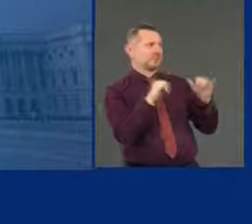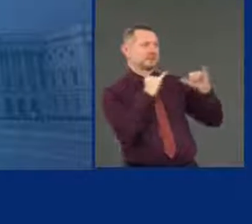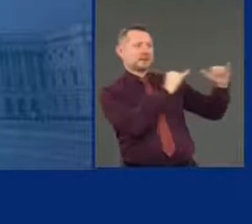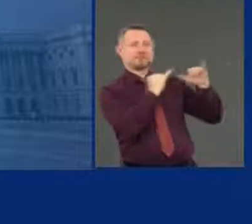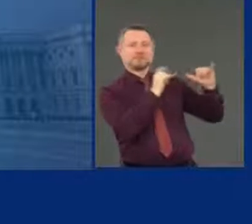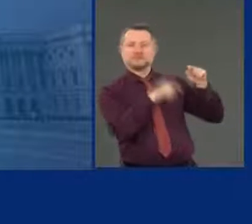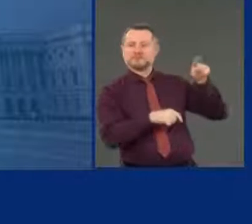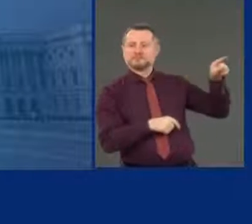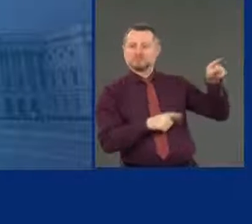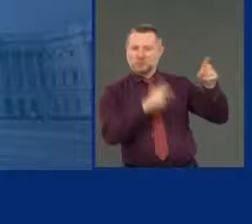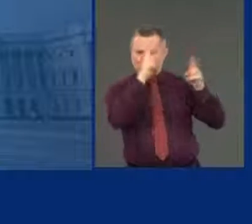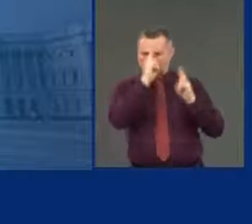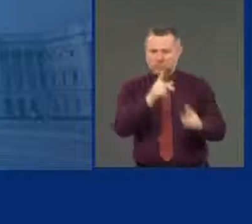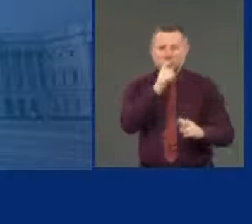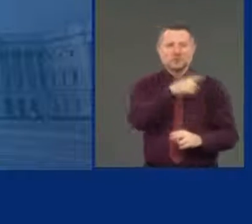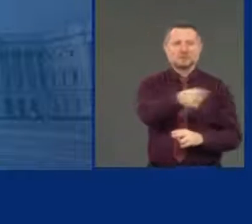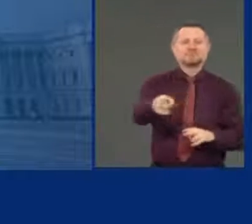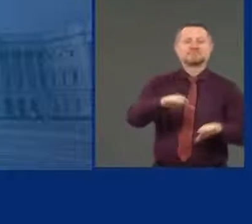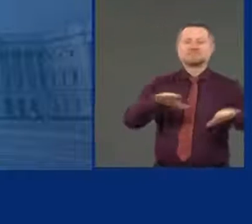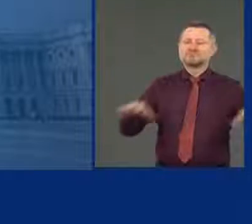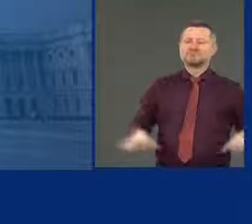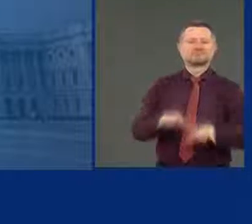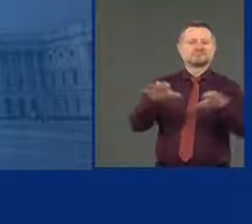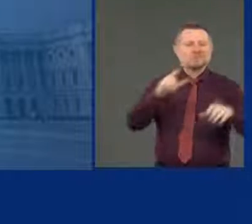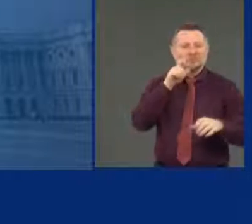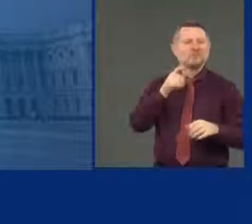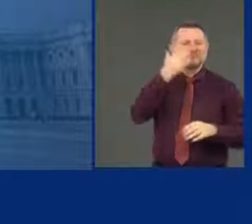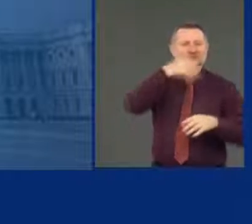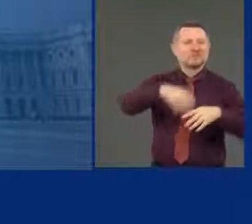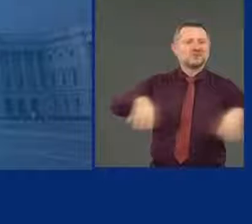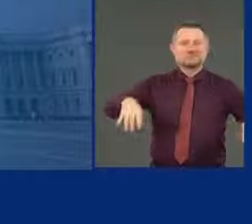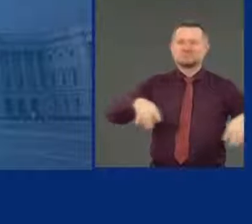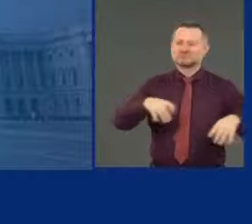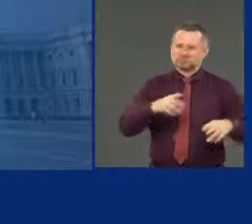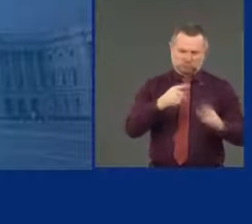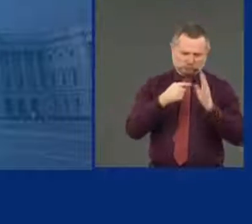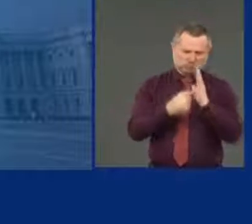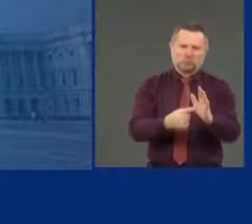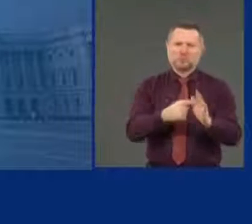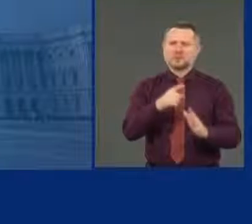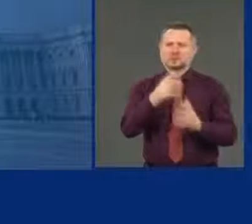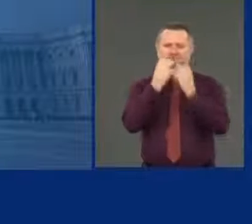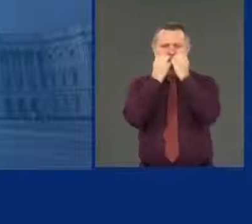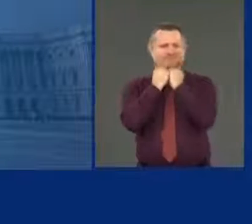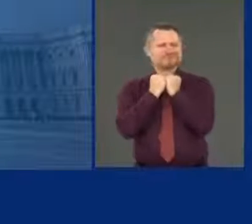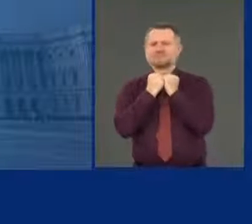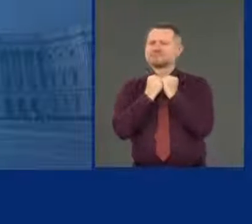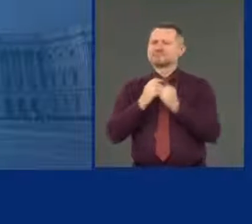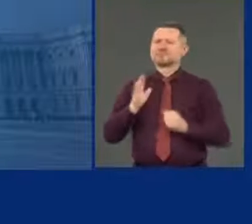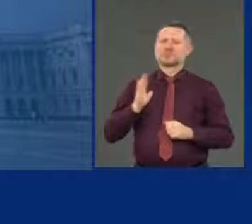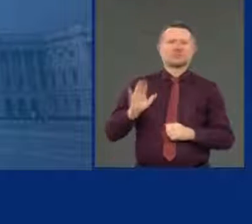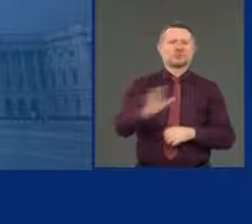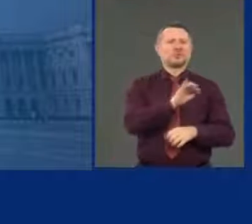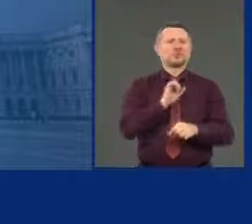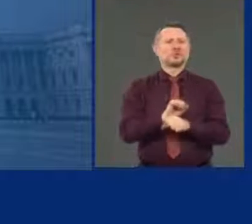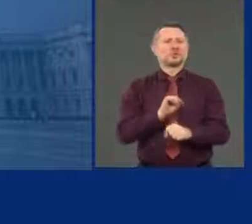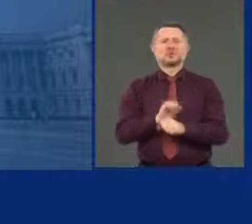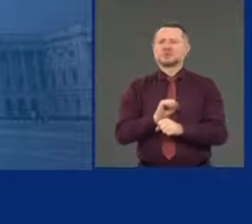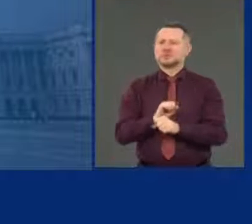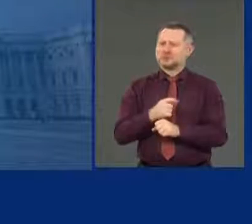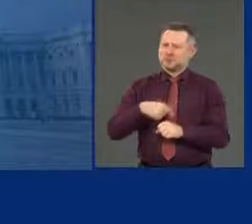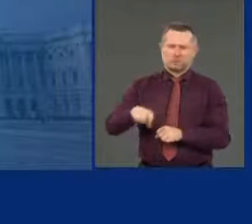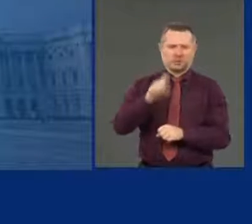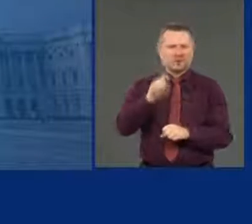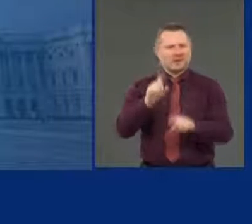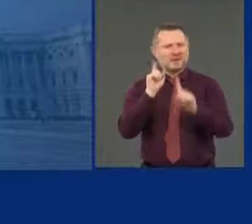the frontline workers, showing Americans that we appreciate what you did, that you showed up when it was